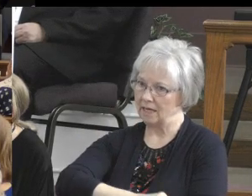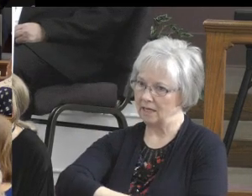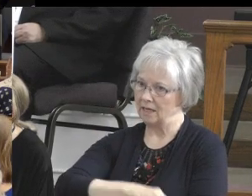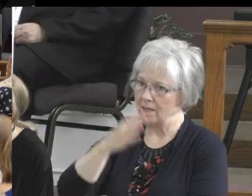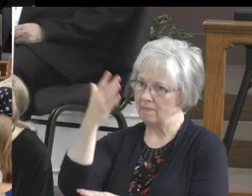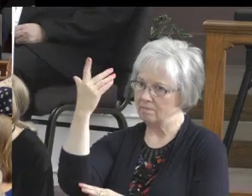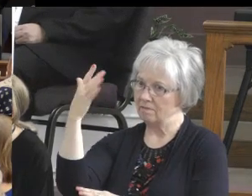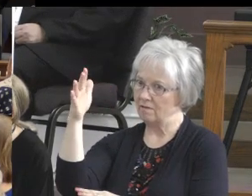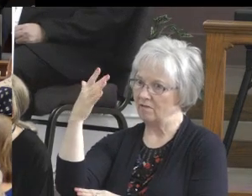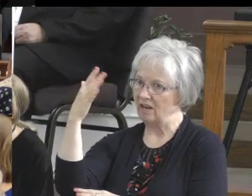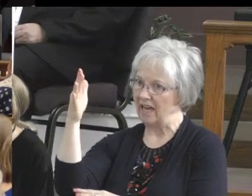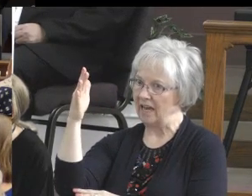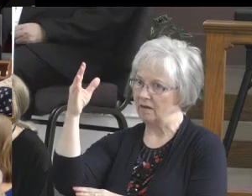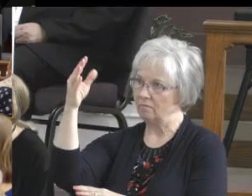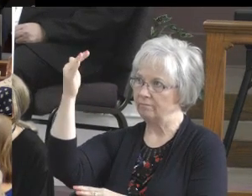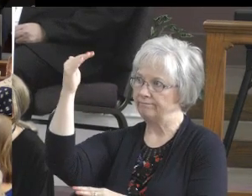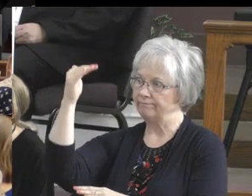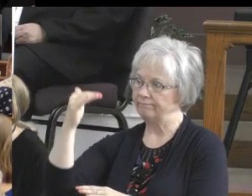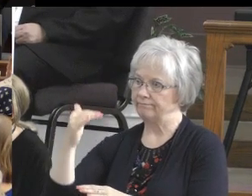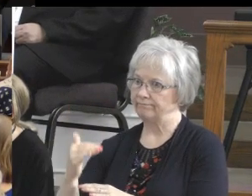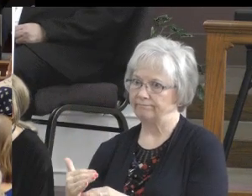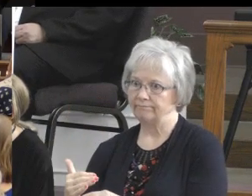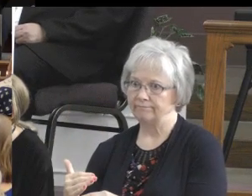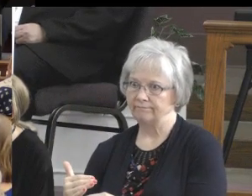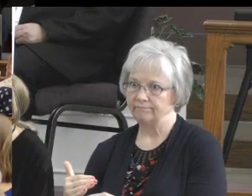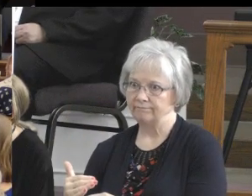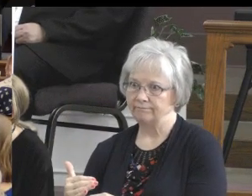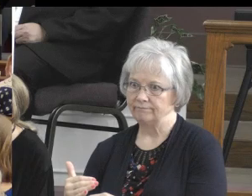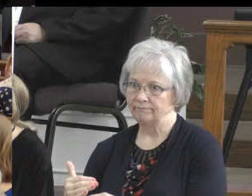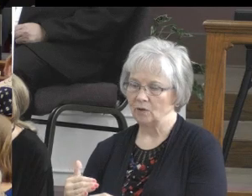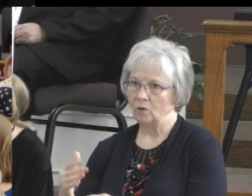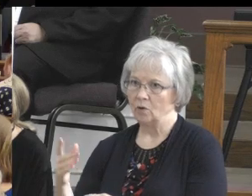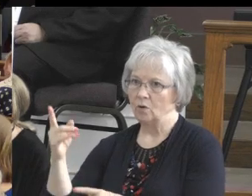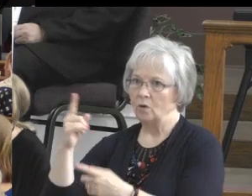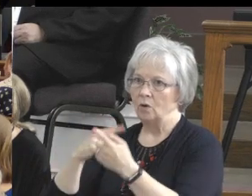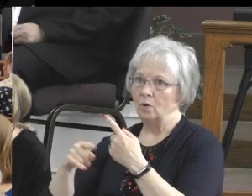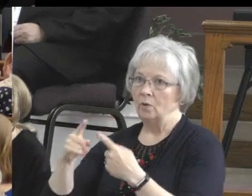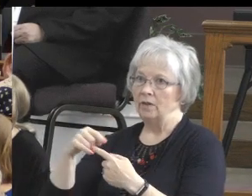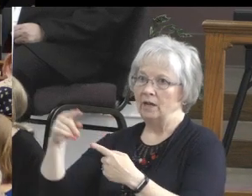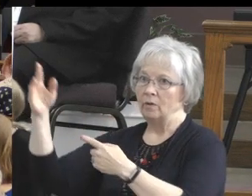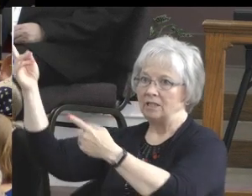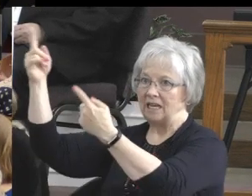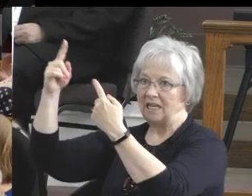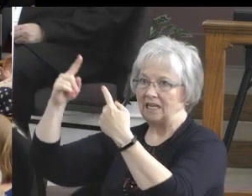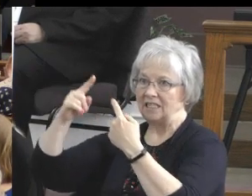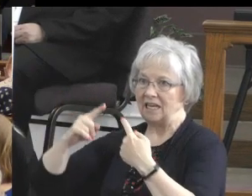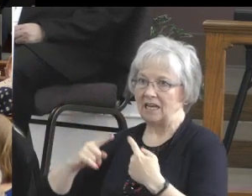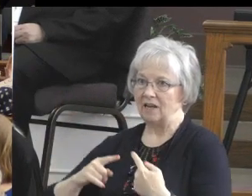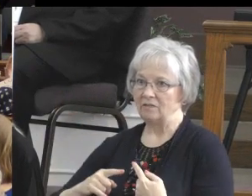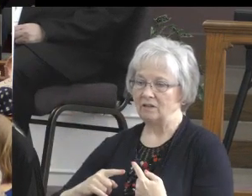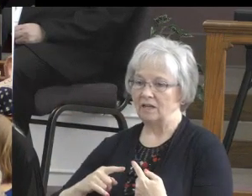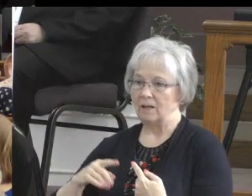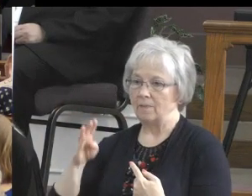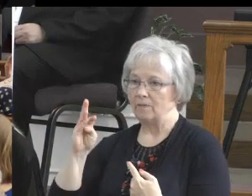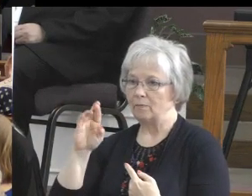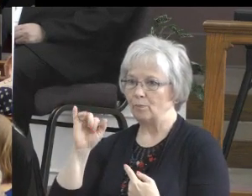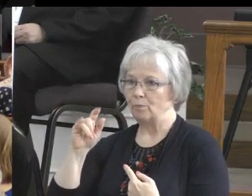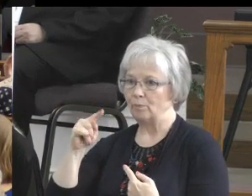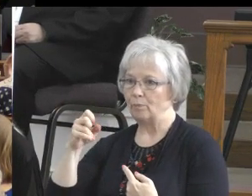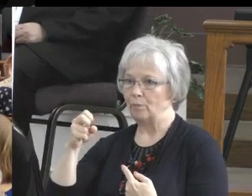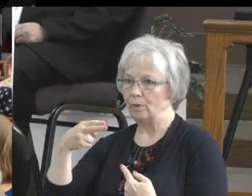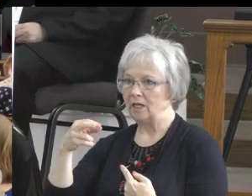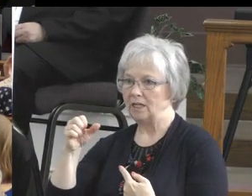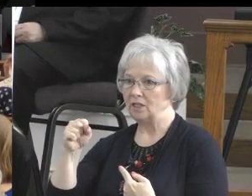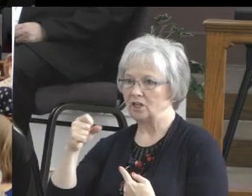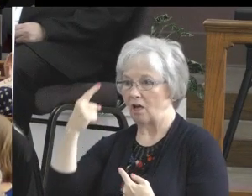McHenry came down. They took it down. And when they were taking it down, the British thought that they had won, because any time a flag was